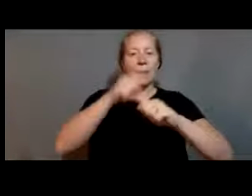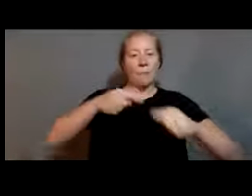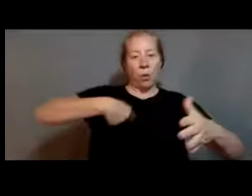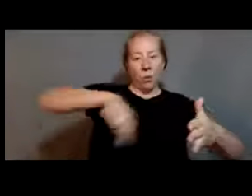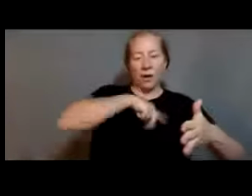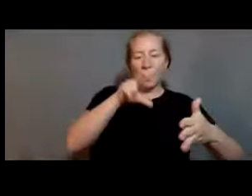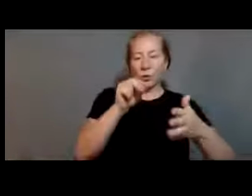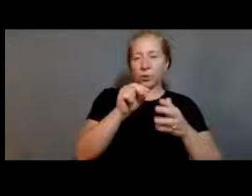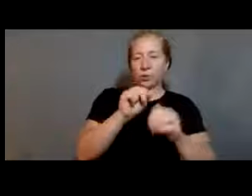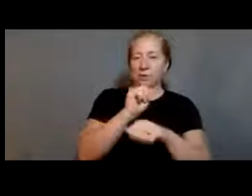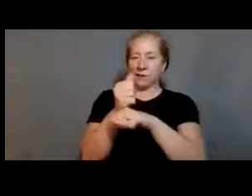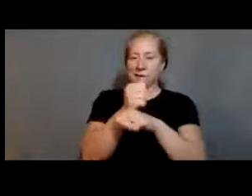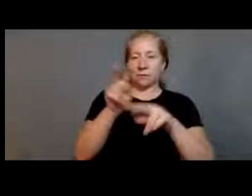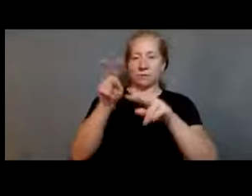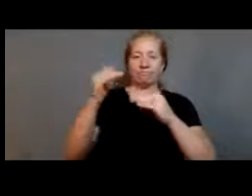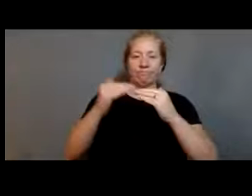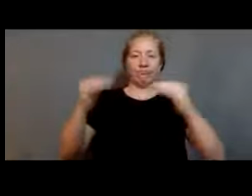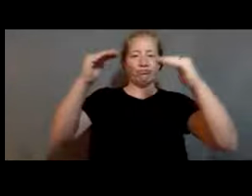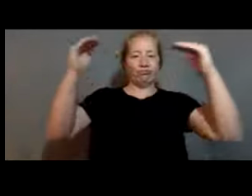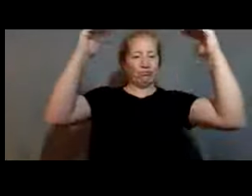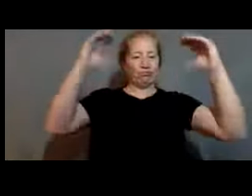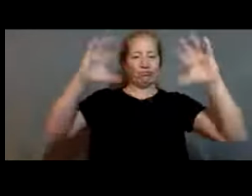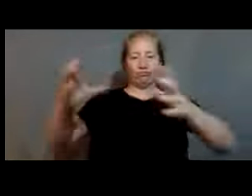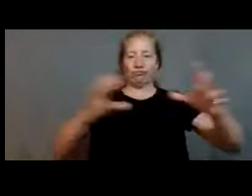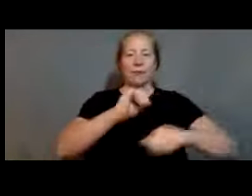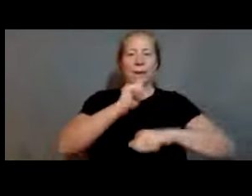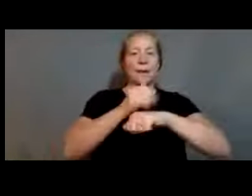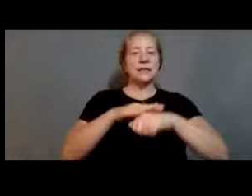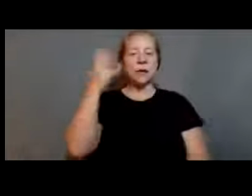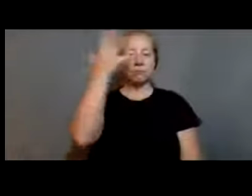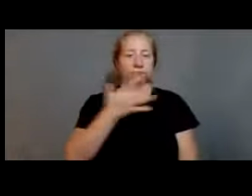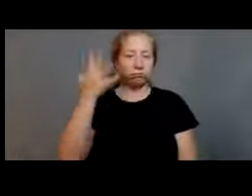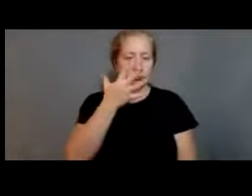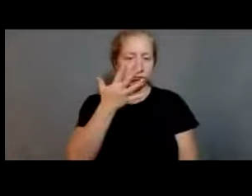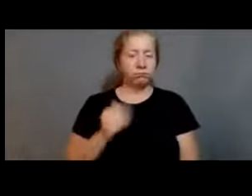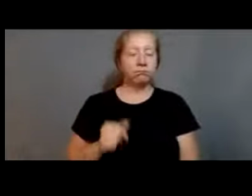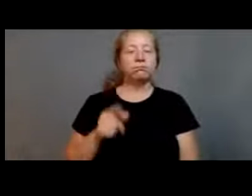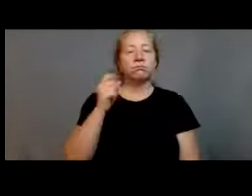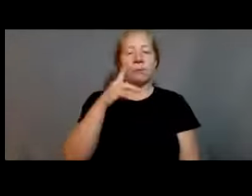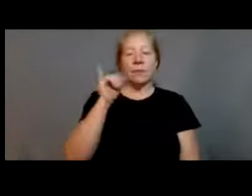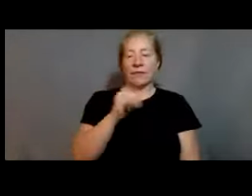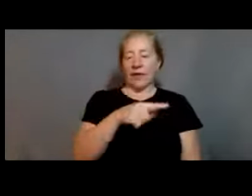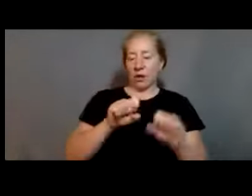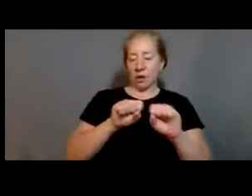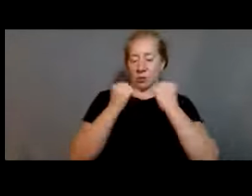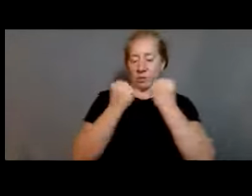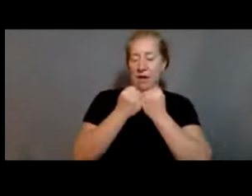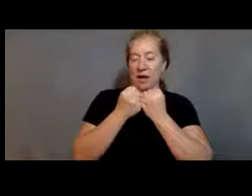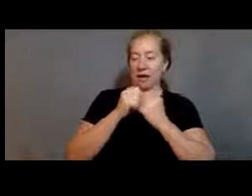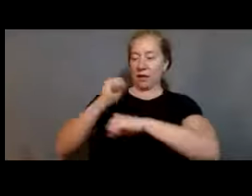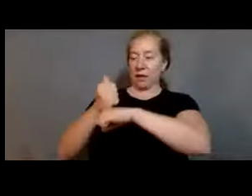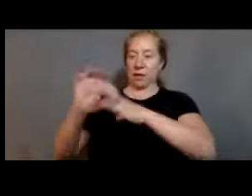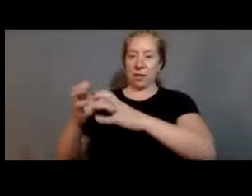create social classifications based on how someone looks. And based on these social stratifications, based on